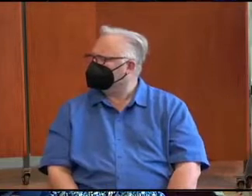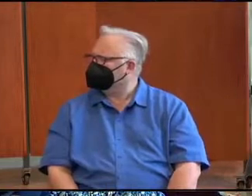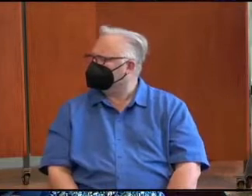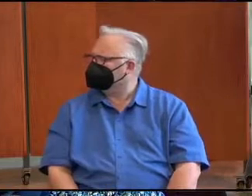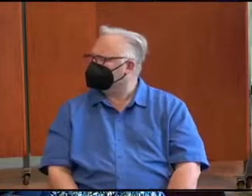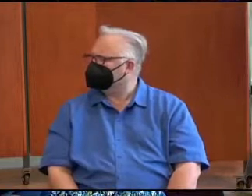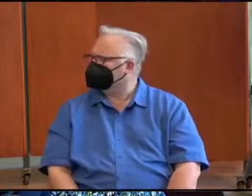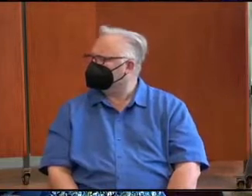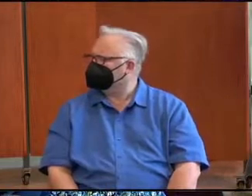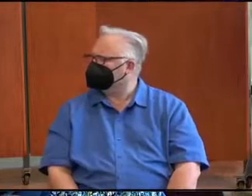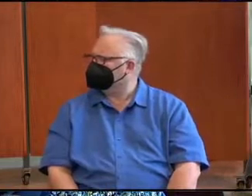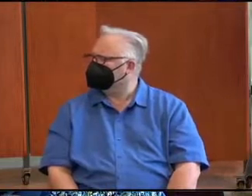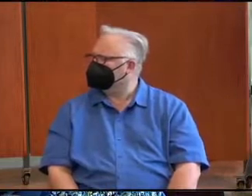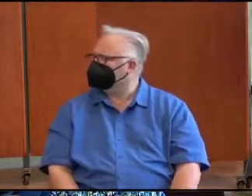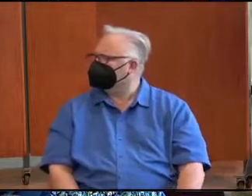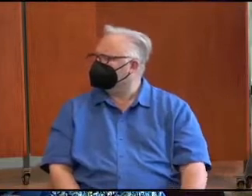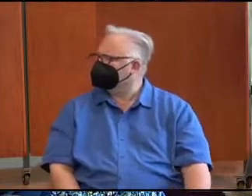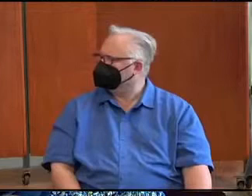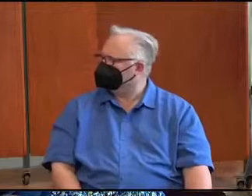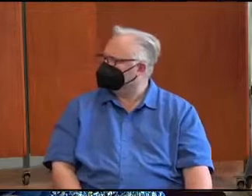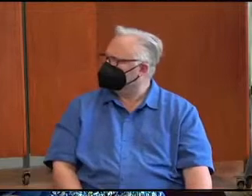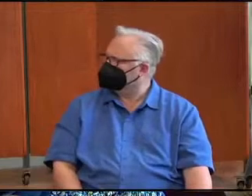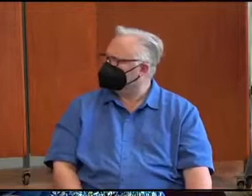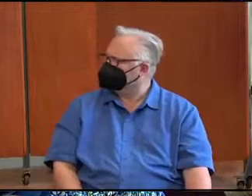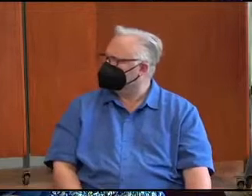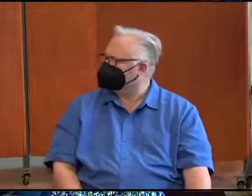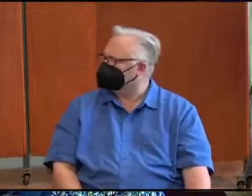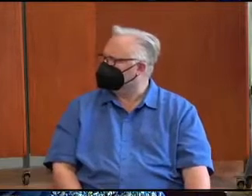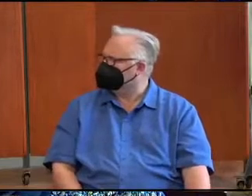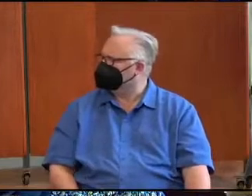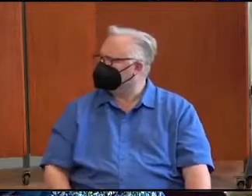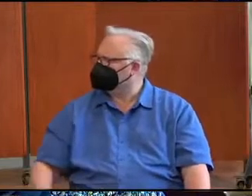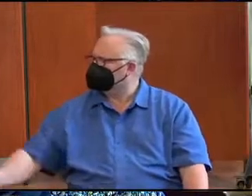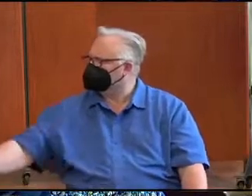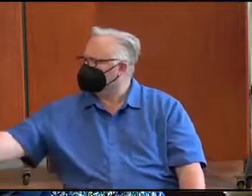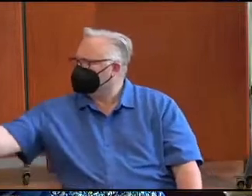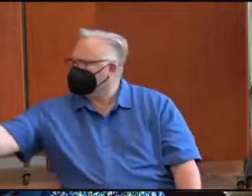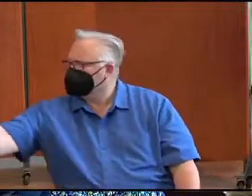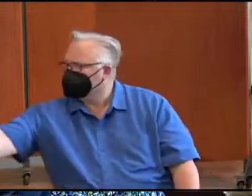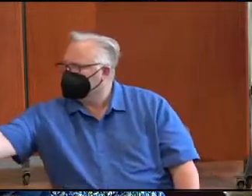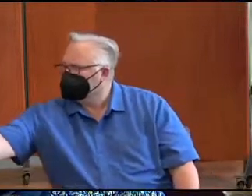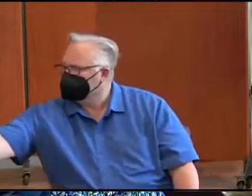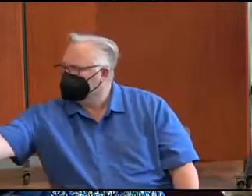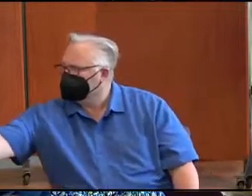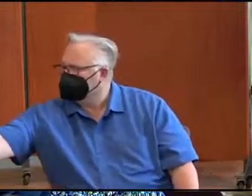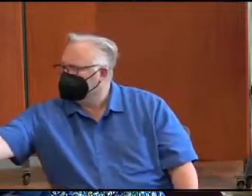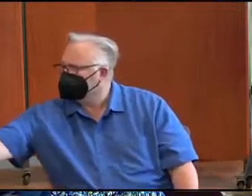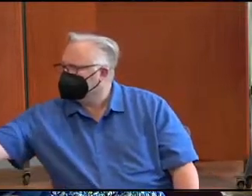Thank you.